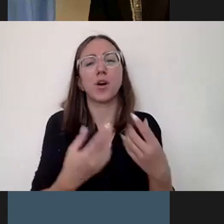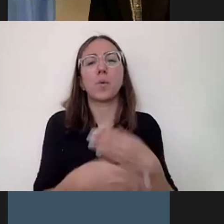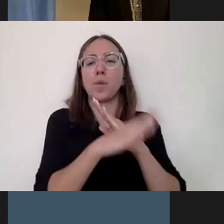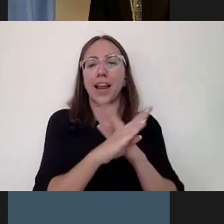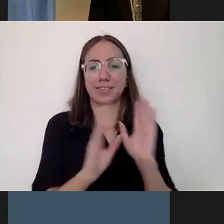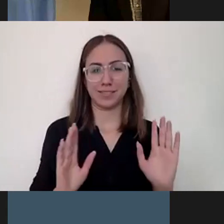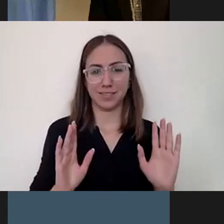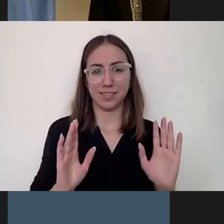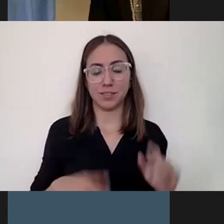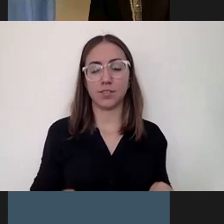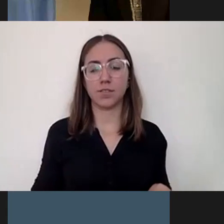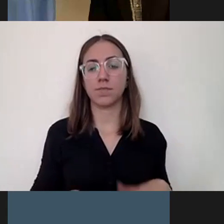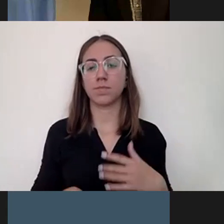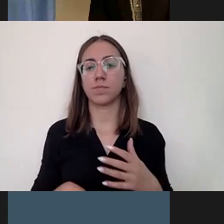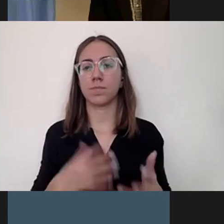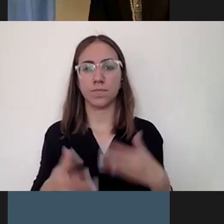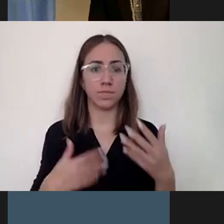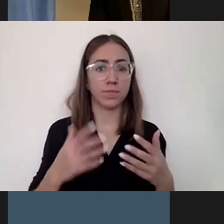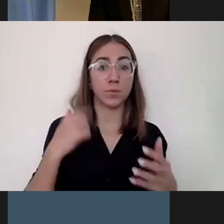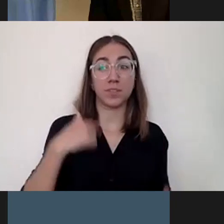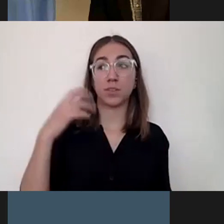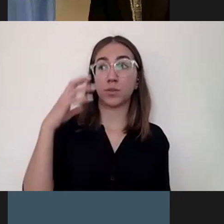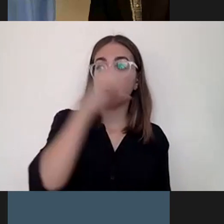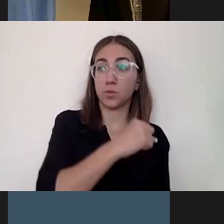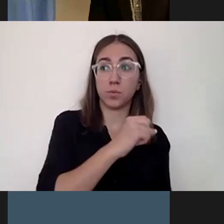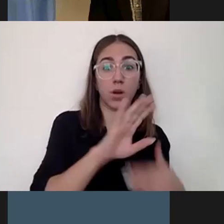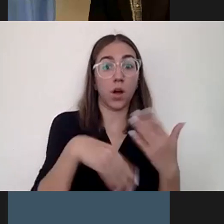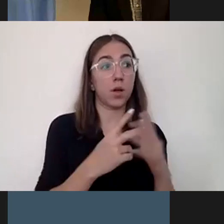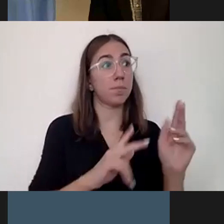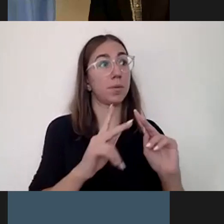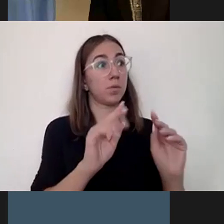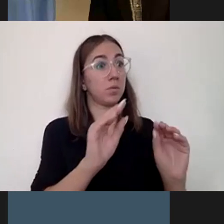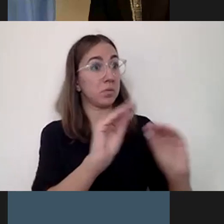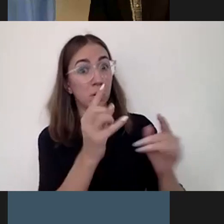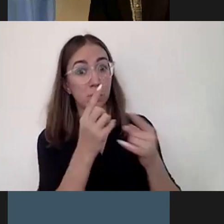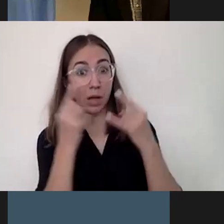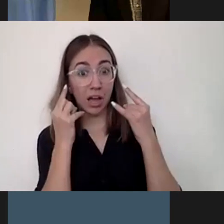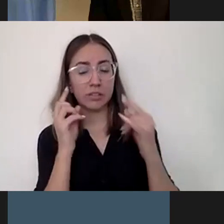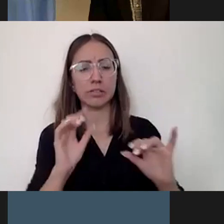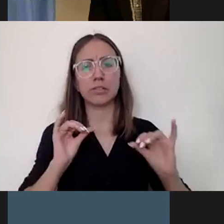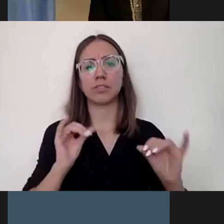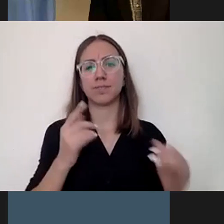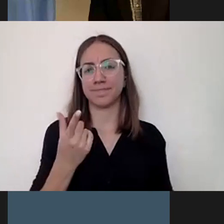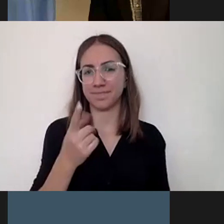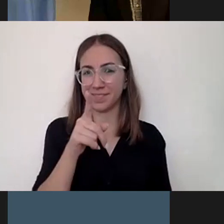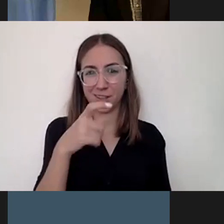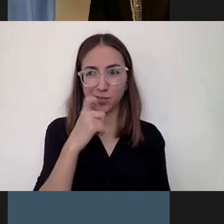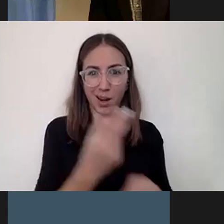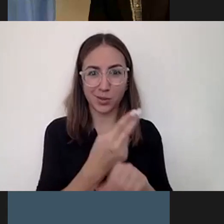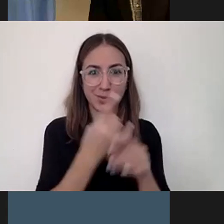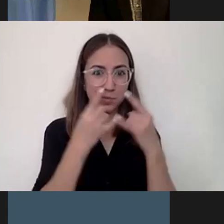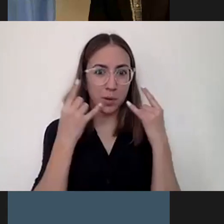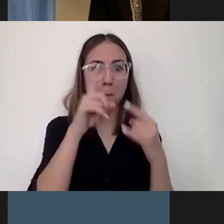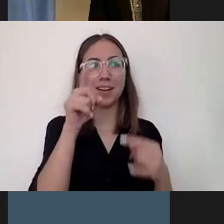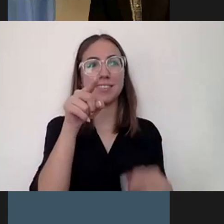Yeah. And so I'm assuming, seeing all these people without masks, I'm assuming, well, they're not wearing masks because they're vaccinated and